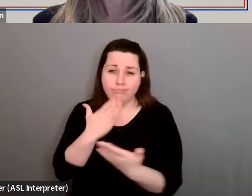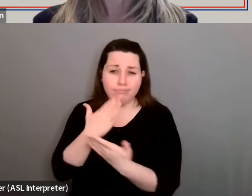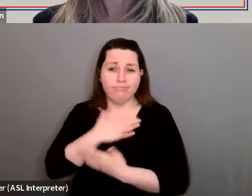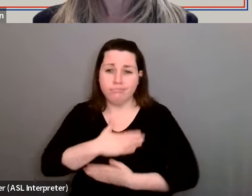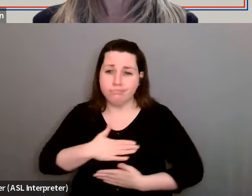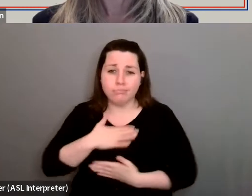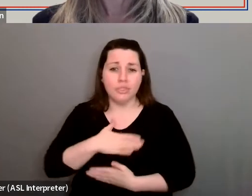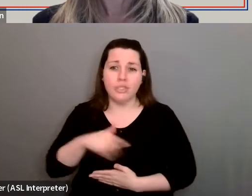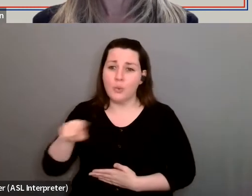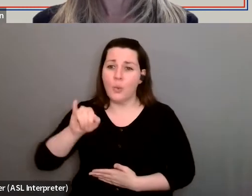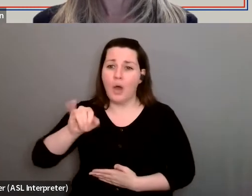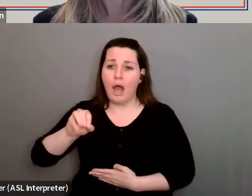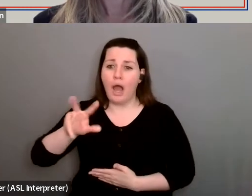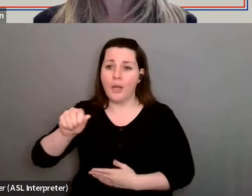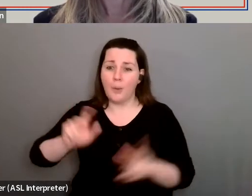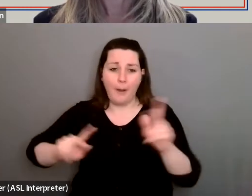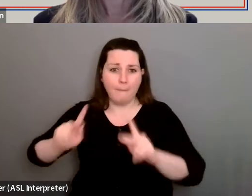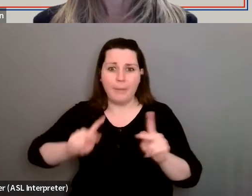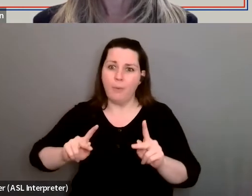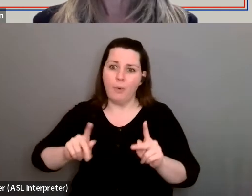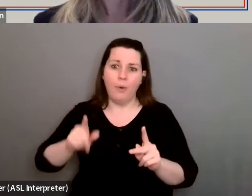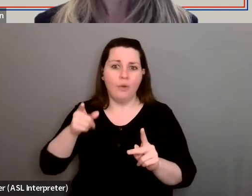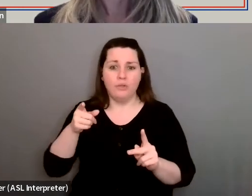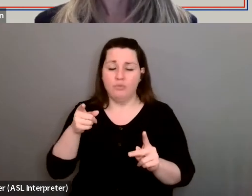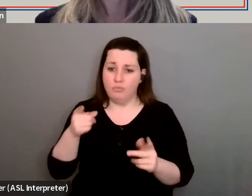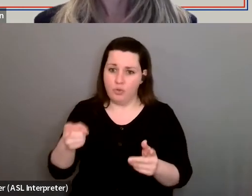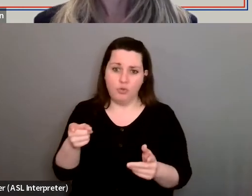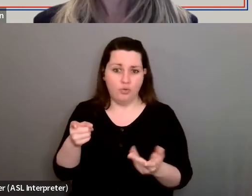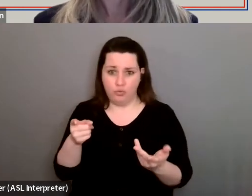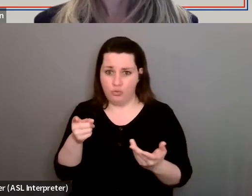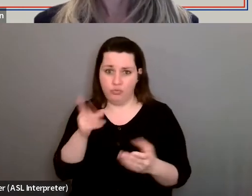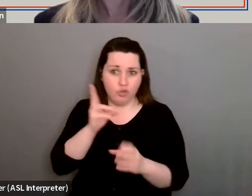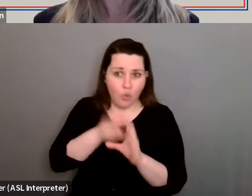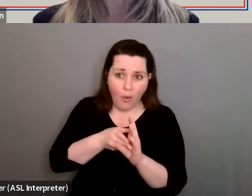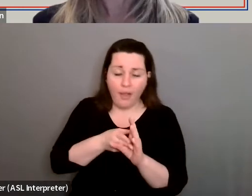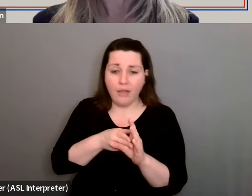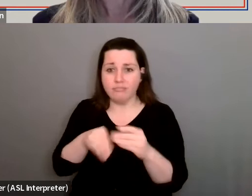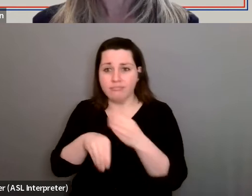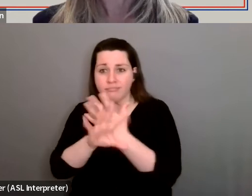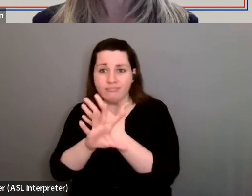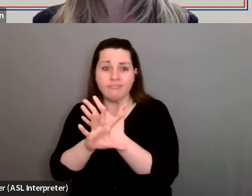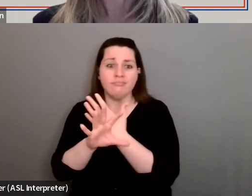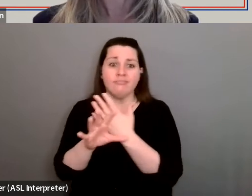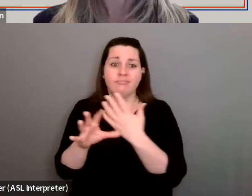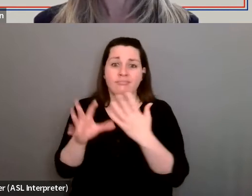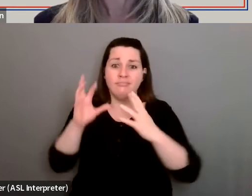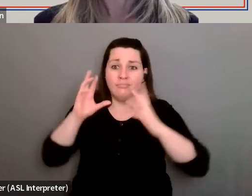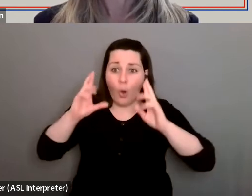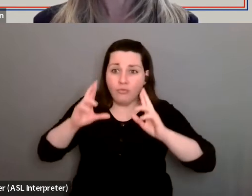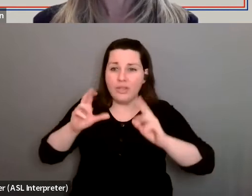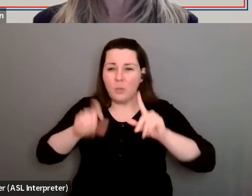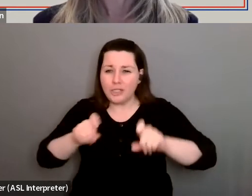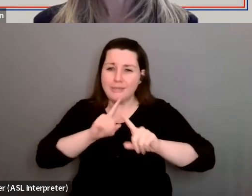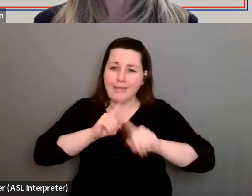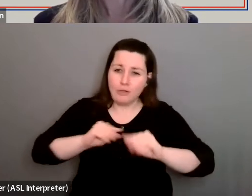you Iowans turning in, and hopefully we can answer all your questions and get a lot more people signed up for this great program. So